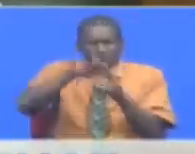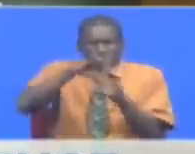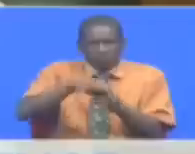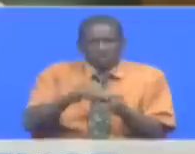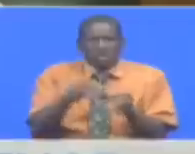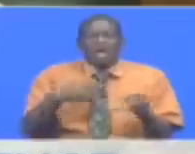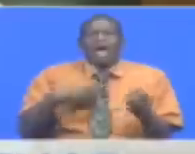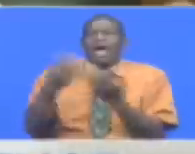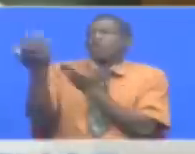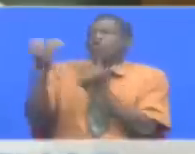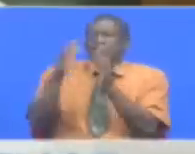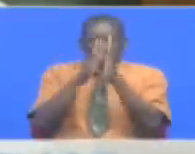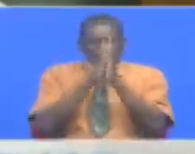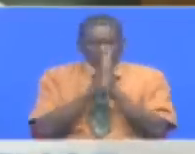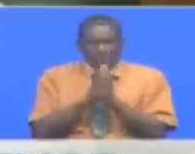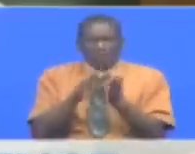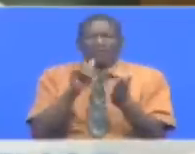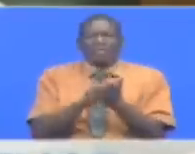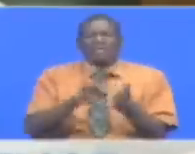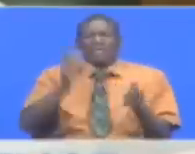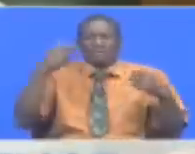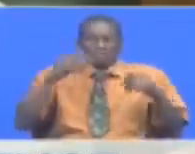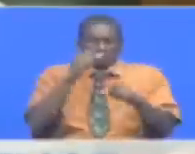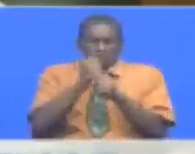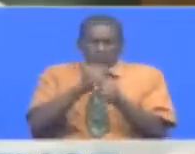prayer is that they would do that